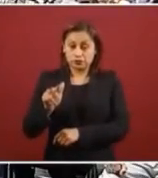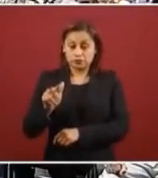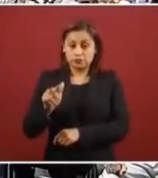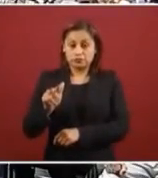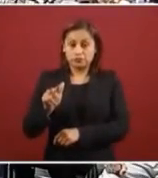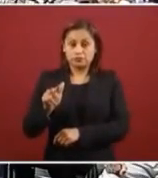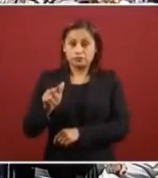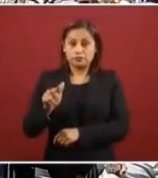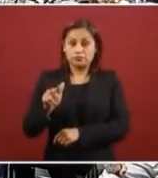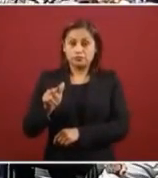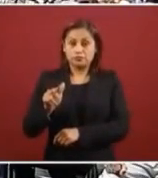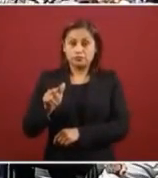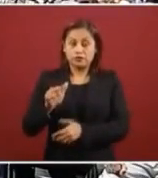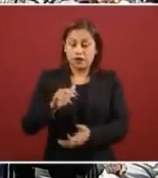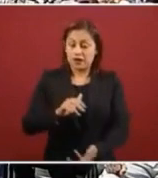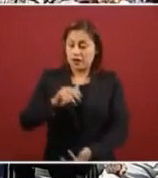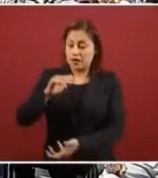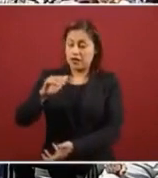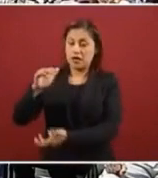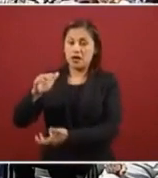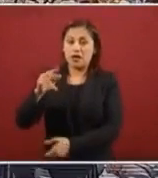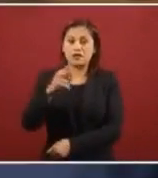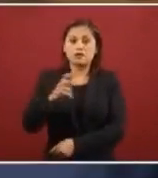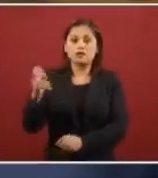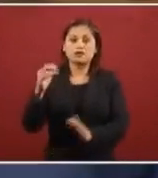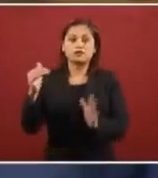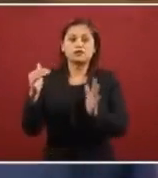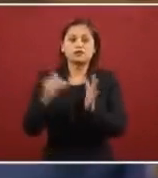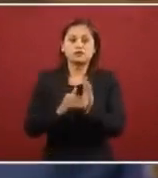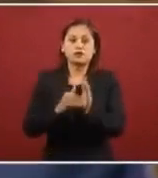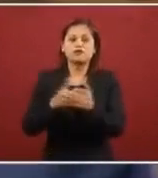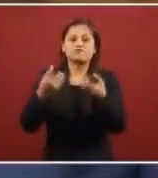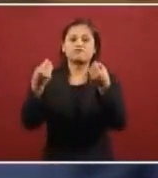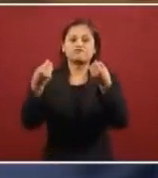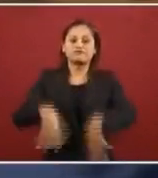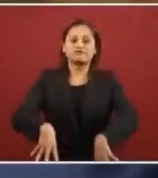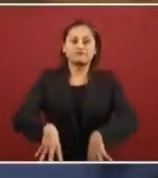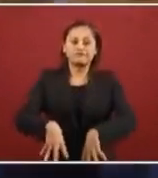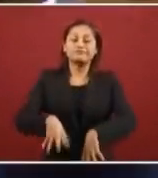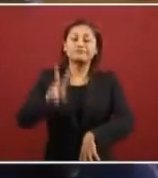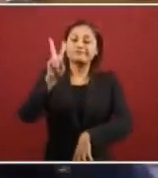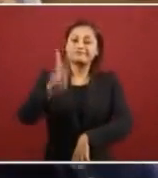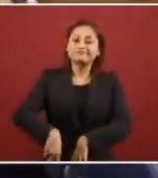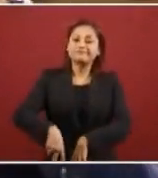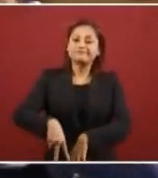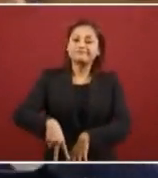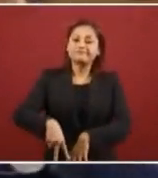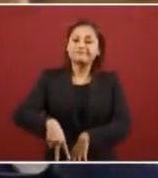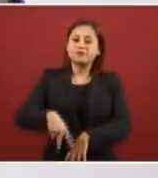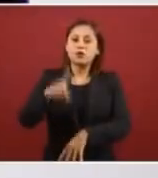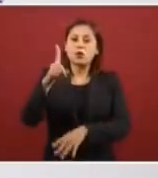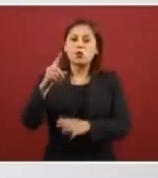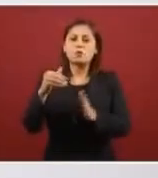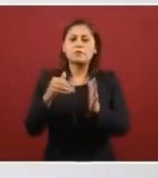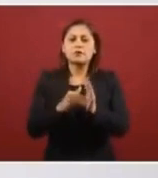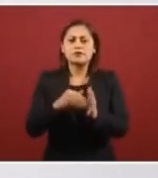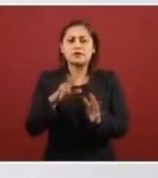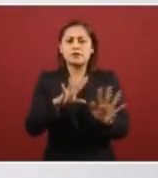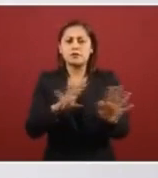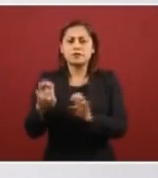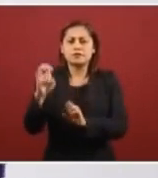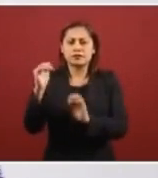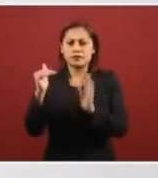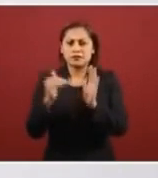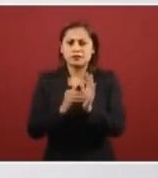we lost 200,000 barrels the production came from